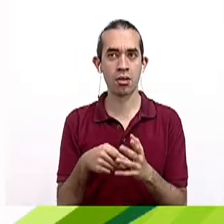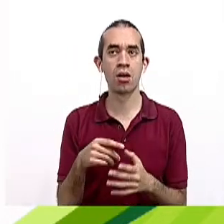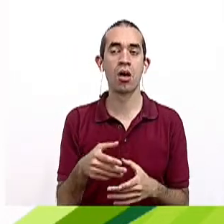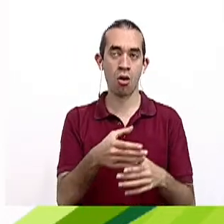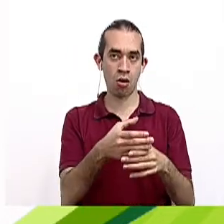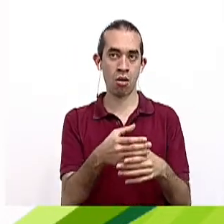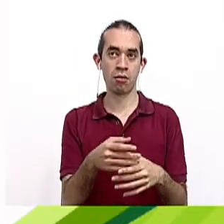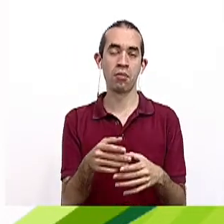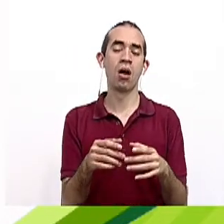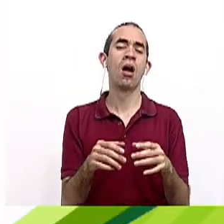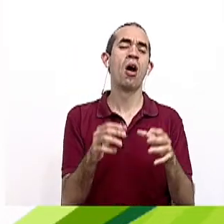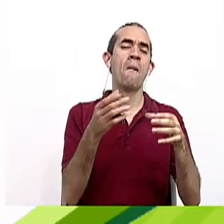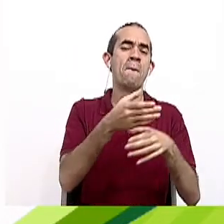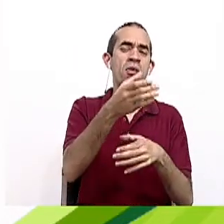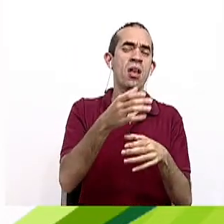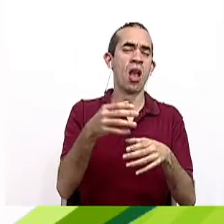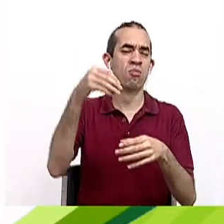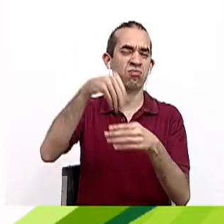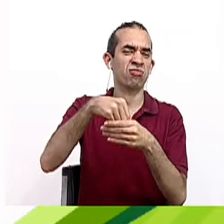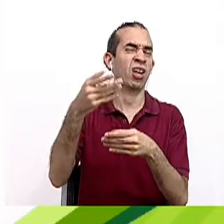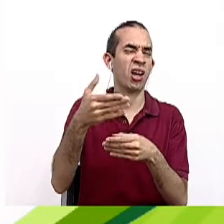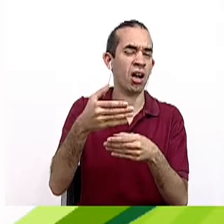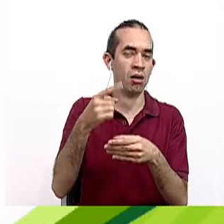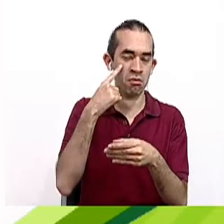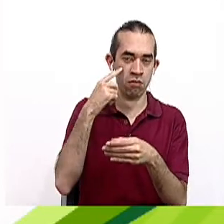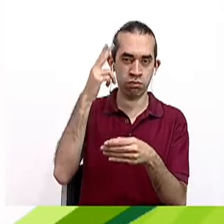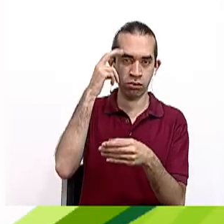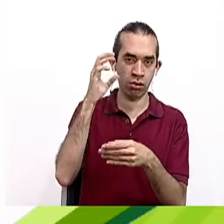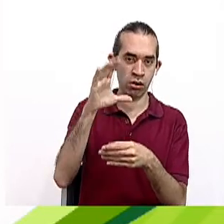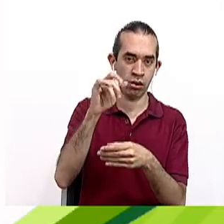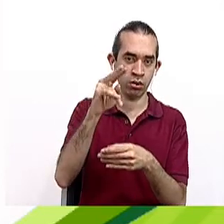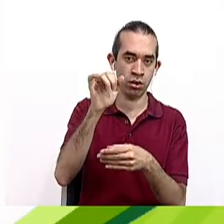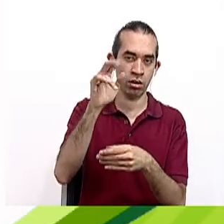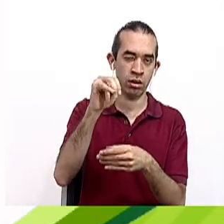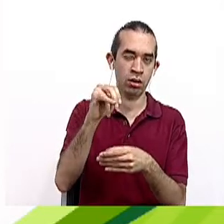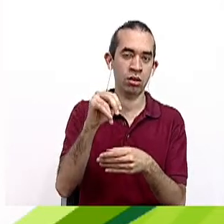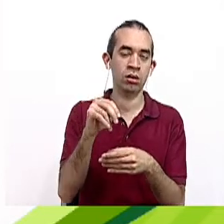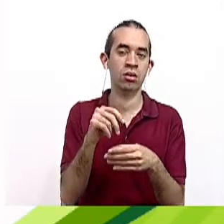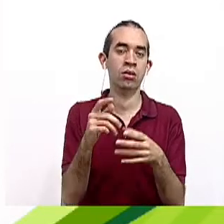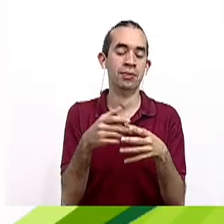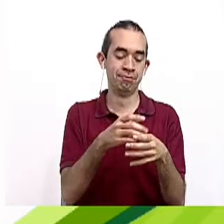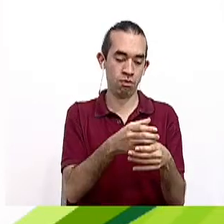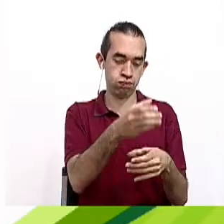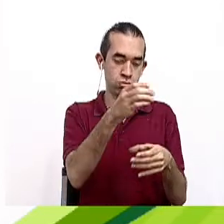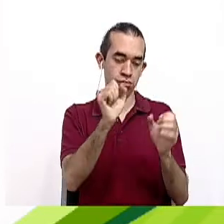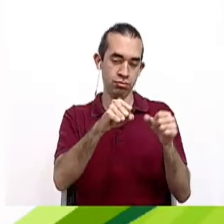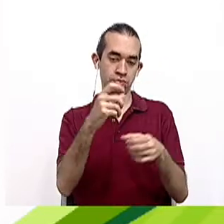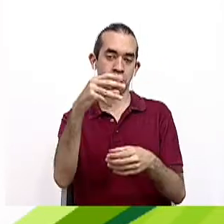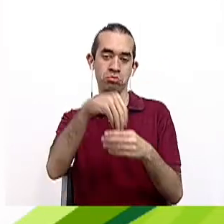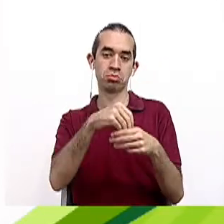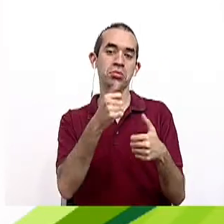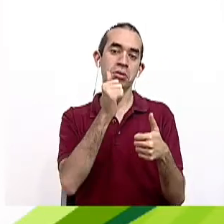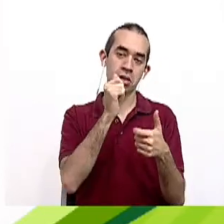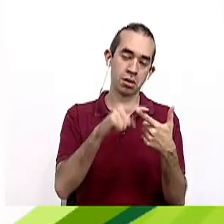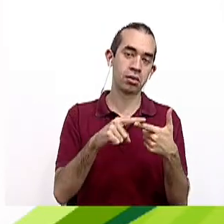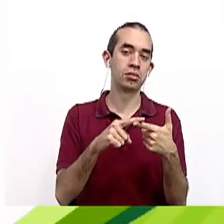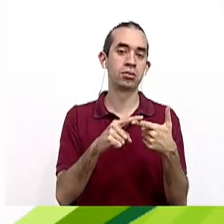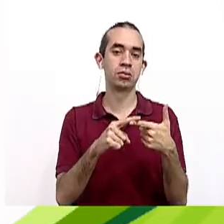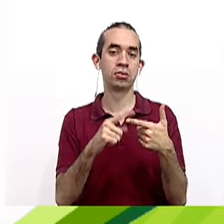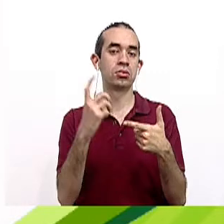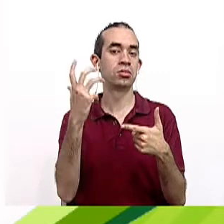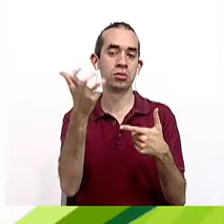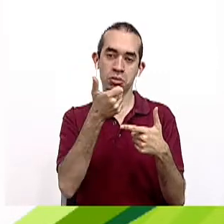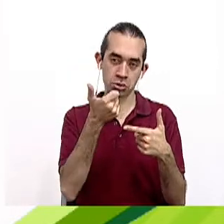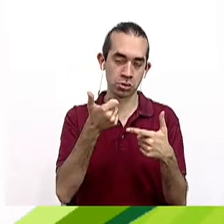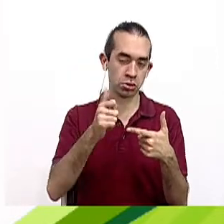what can a bottle contain? Contain. A bottle can contain water, juice, and liquids in